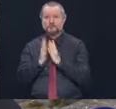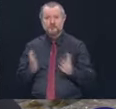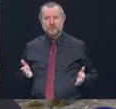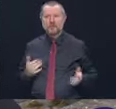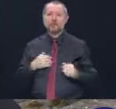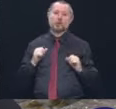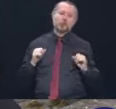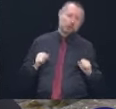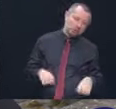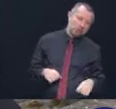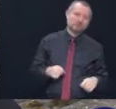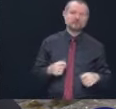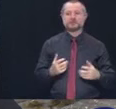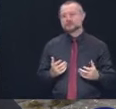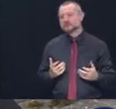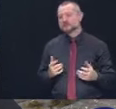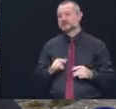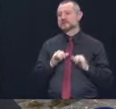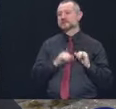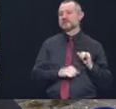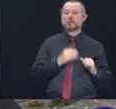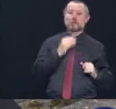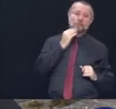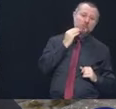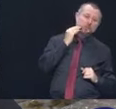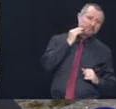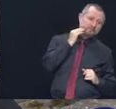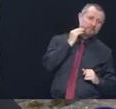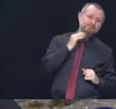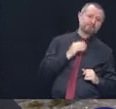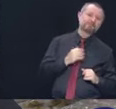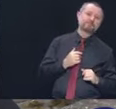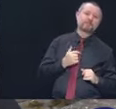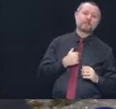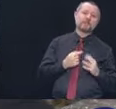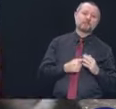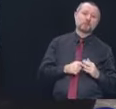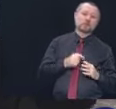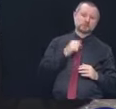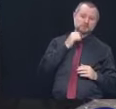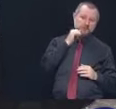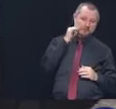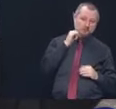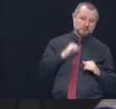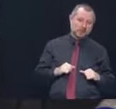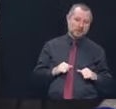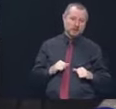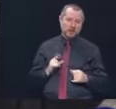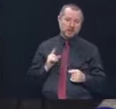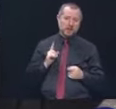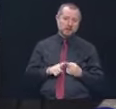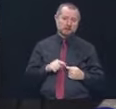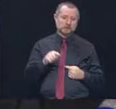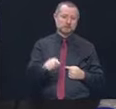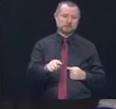have stayed home after yesterday until Thanksgiving,